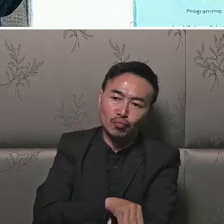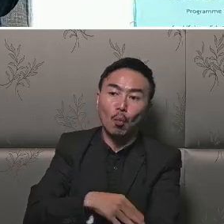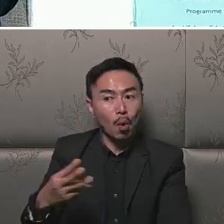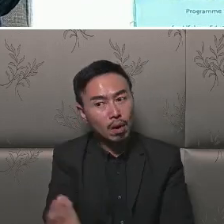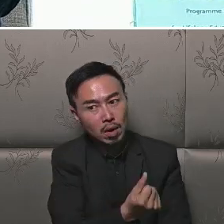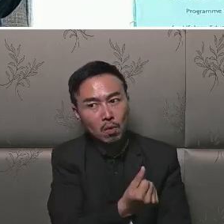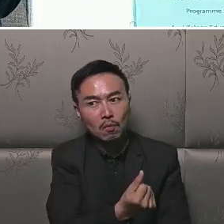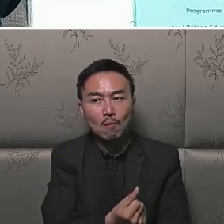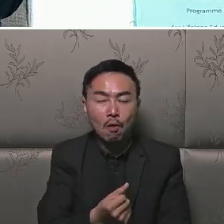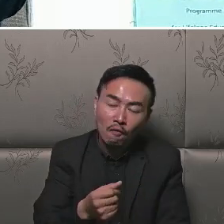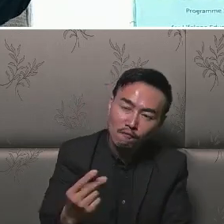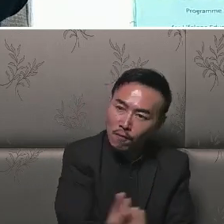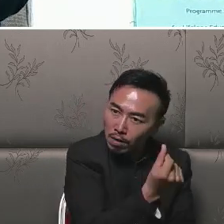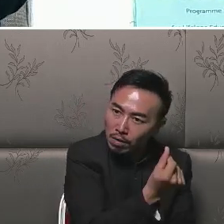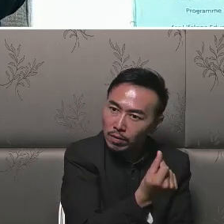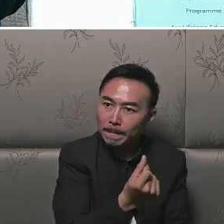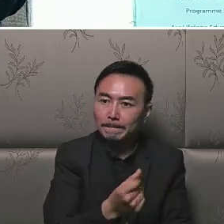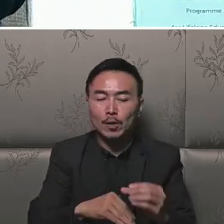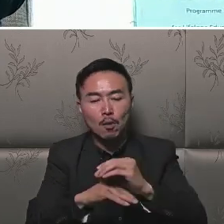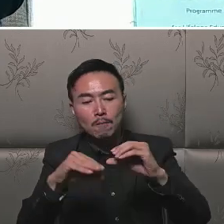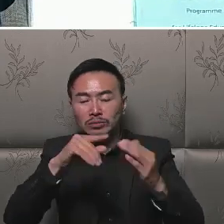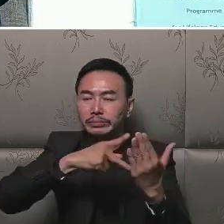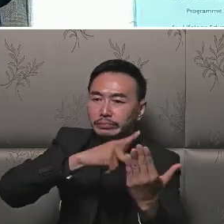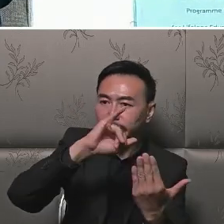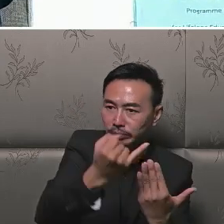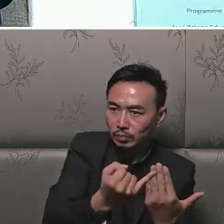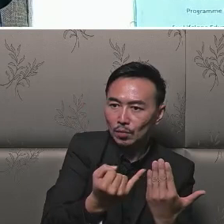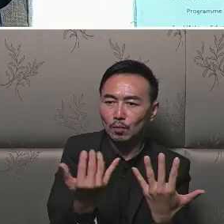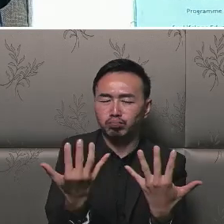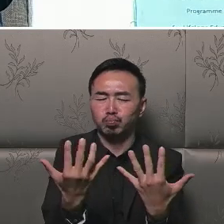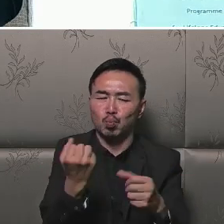initiatives to work together to change the perspectives.